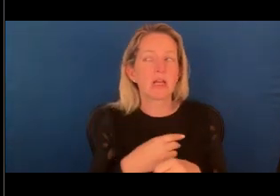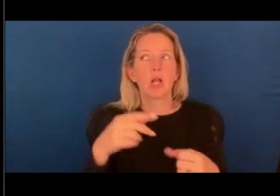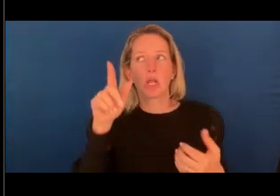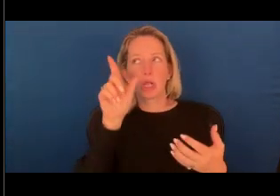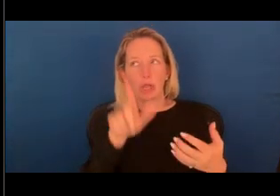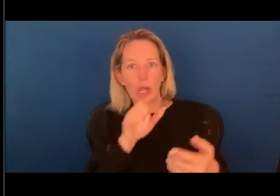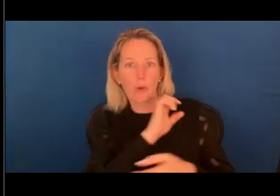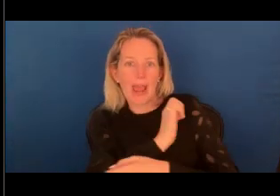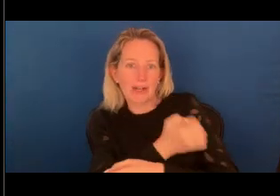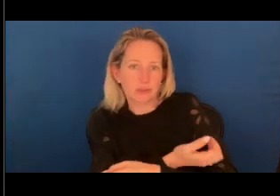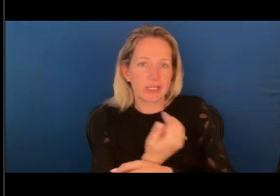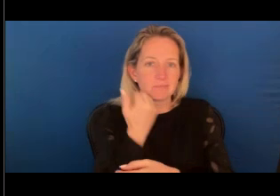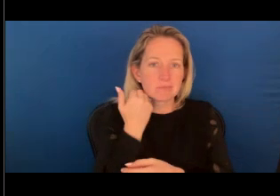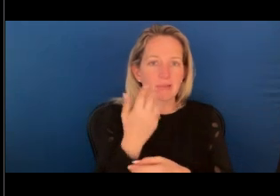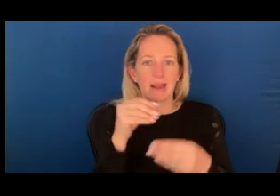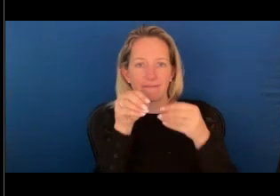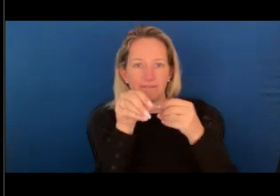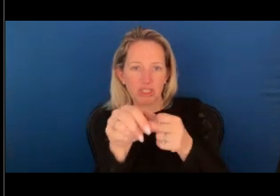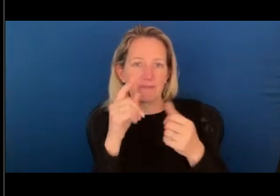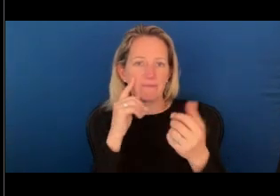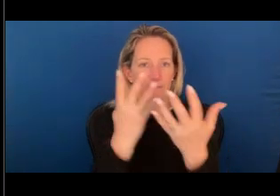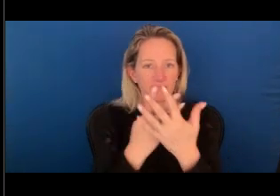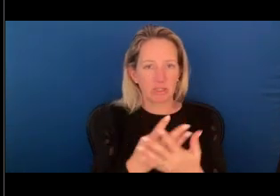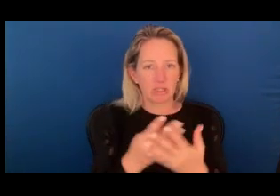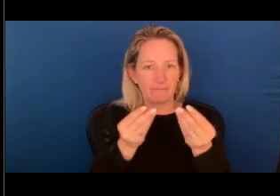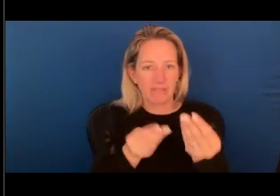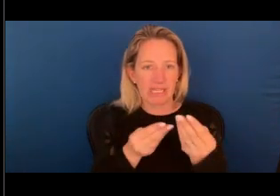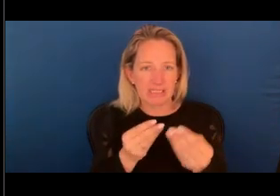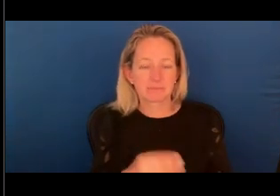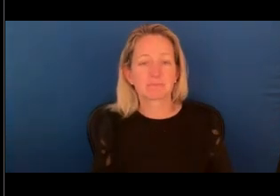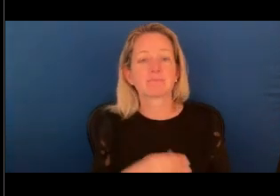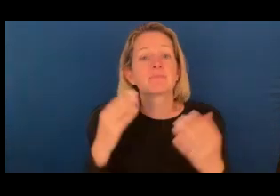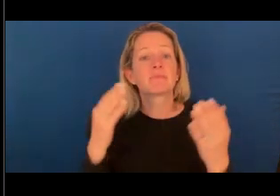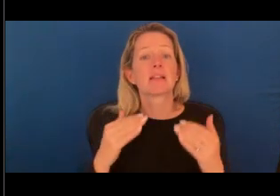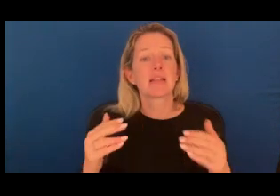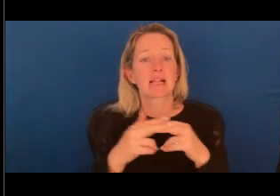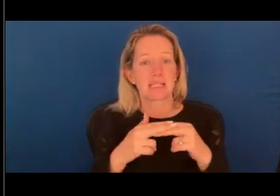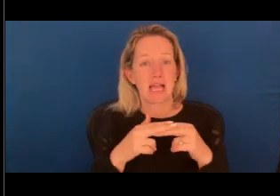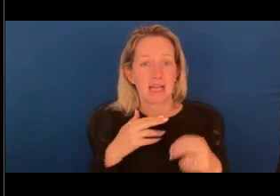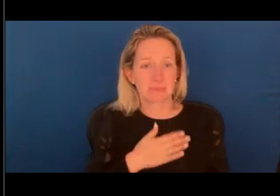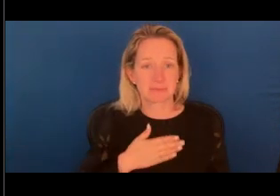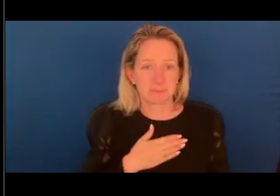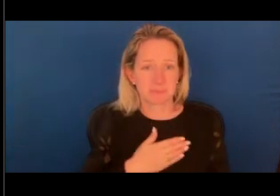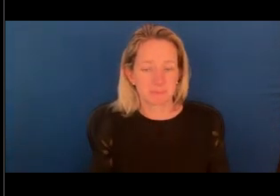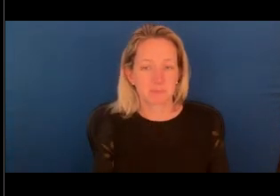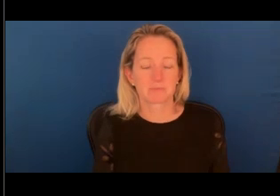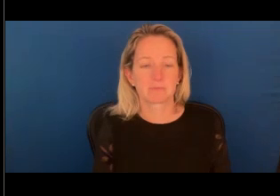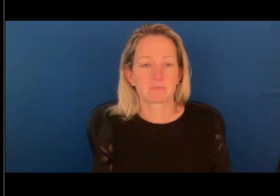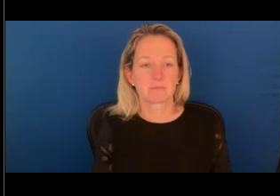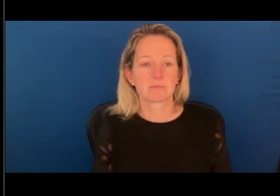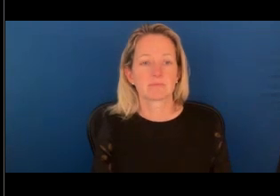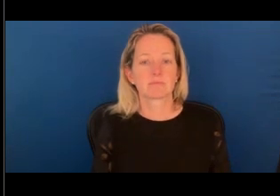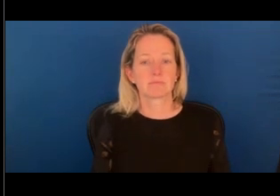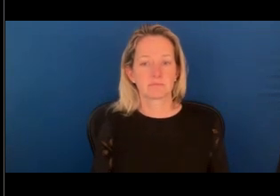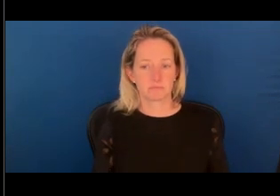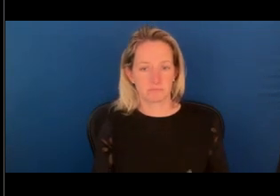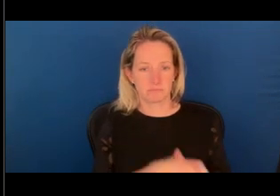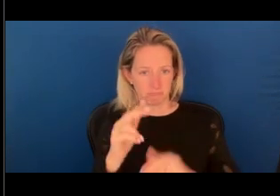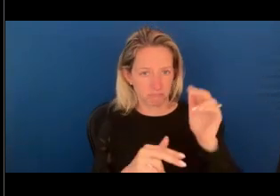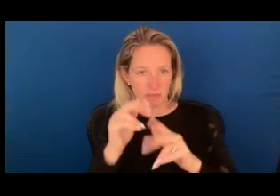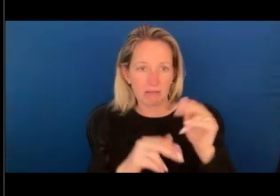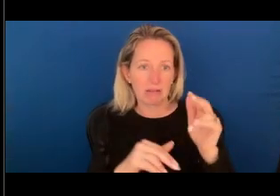for filter feeding. Next slide, please. And then from that, we're actually building a lab